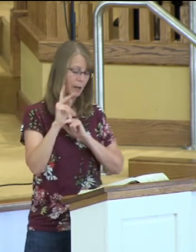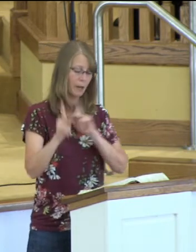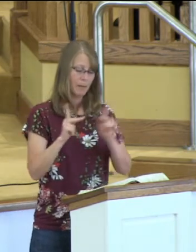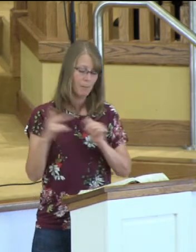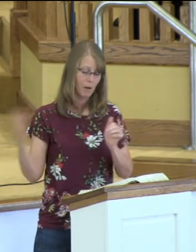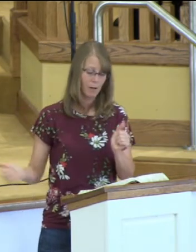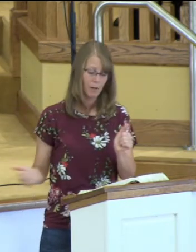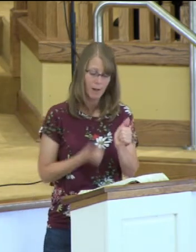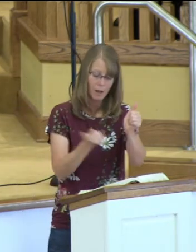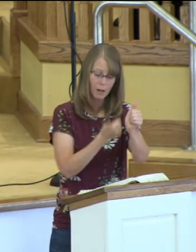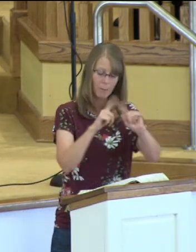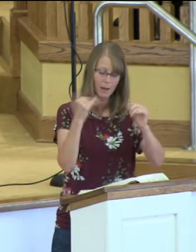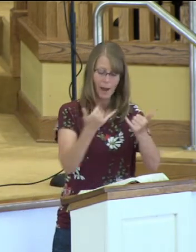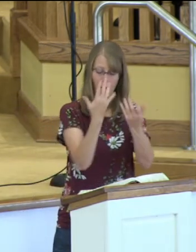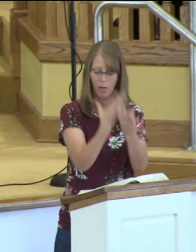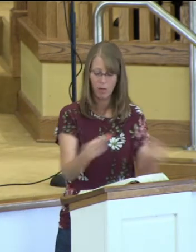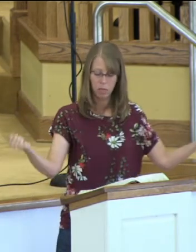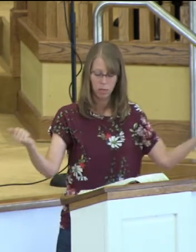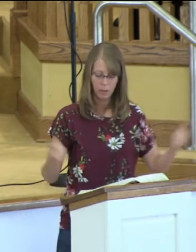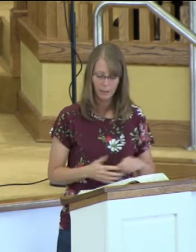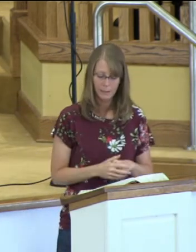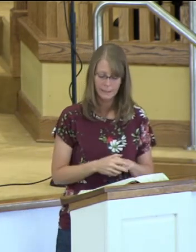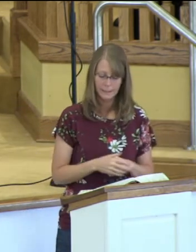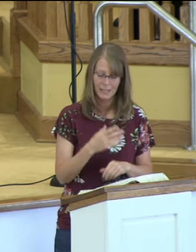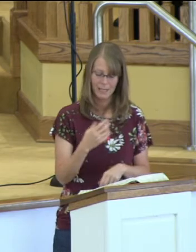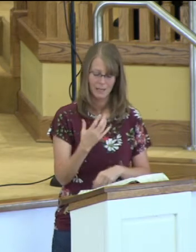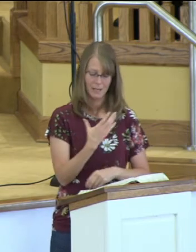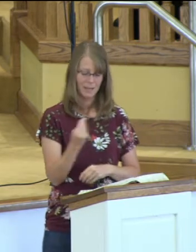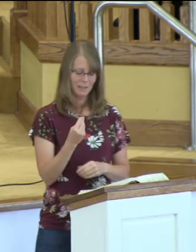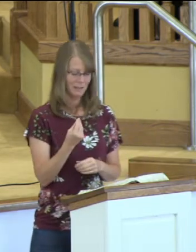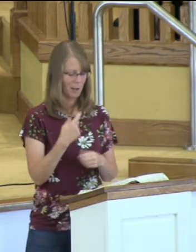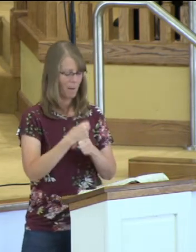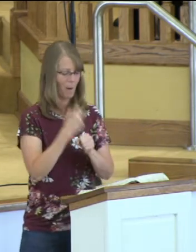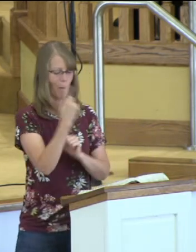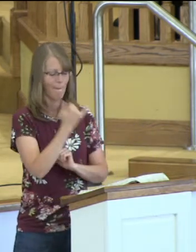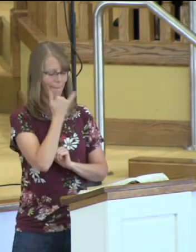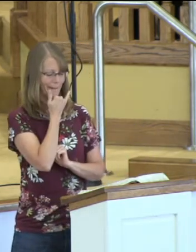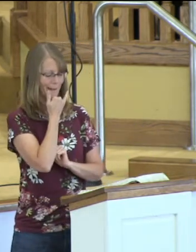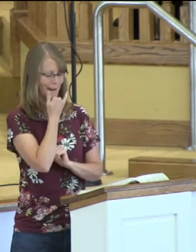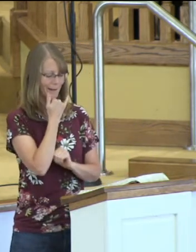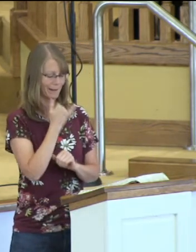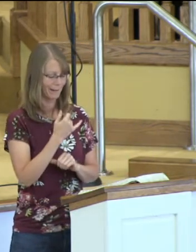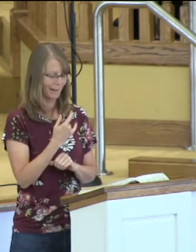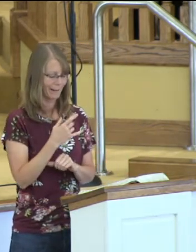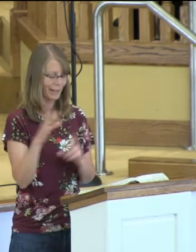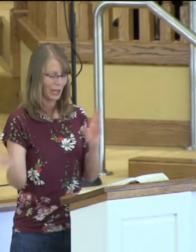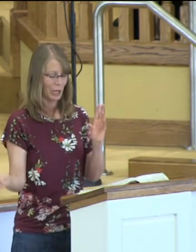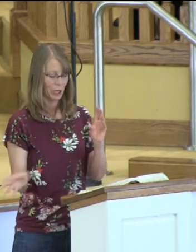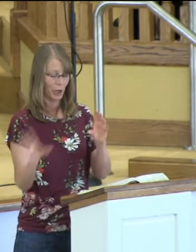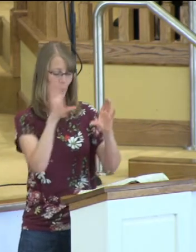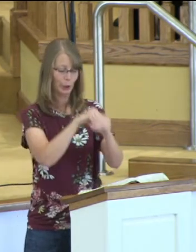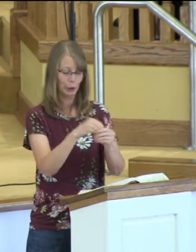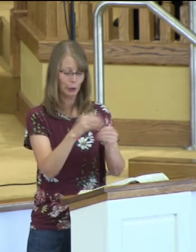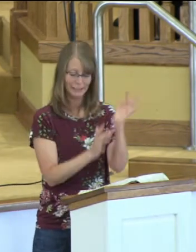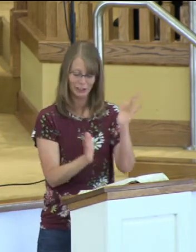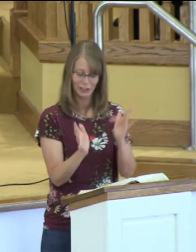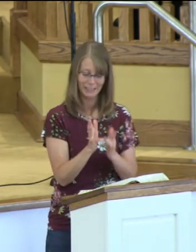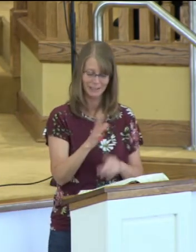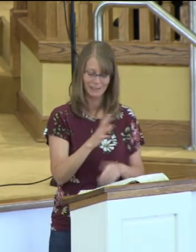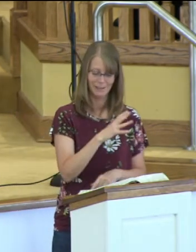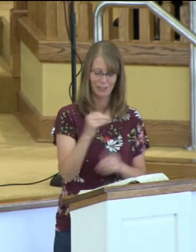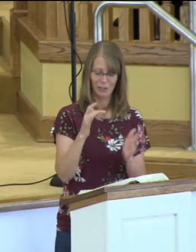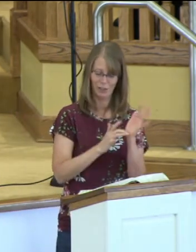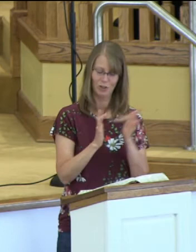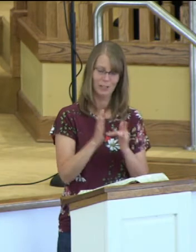all dispersed. He made one mistake, though. He lumped Jesus in with the rest of these men, and Jesus was